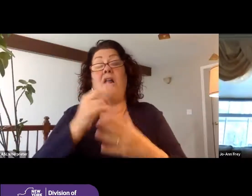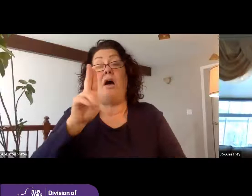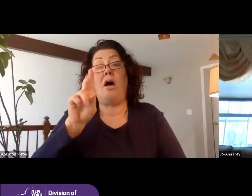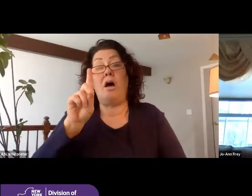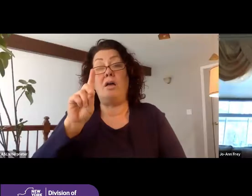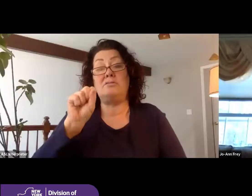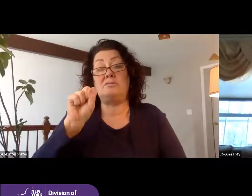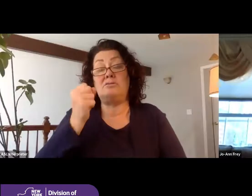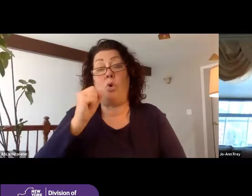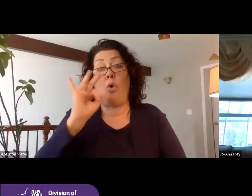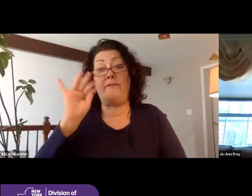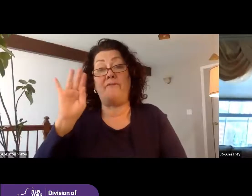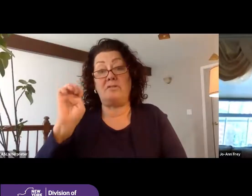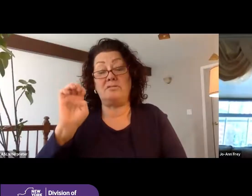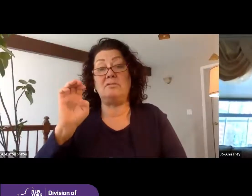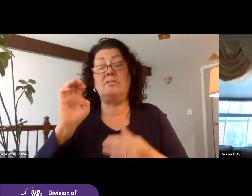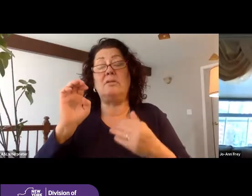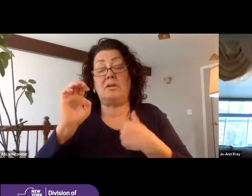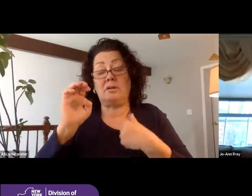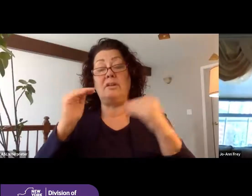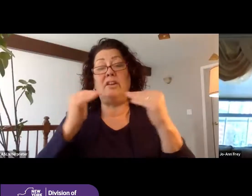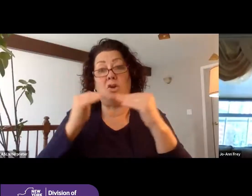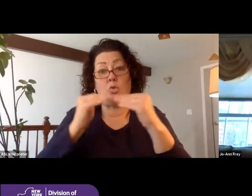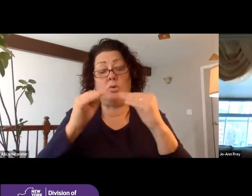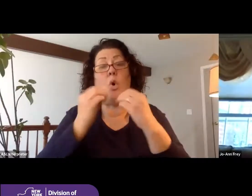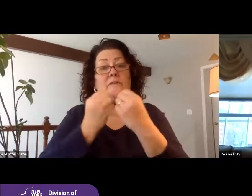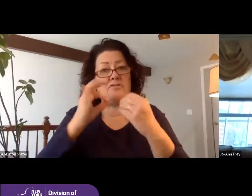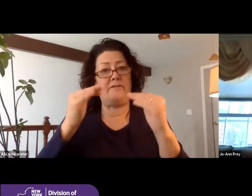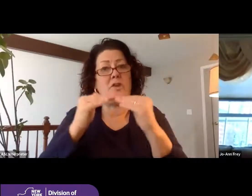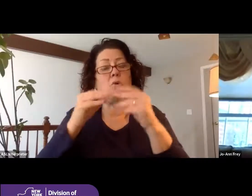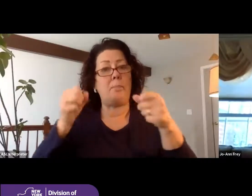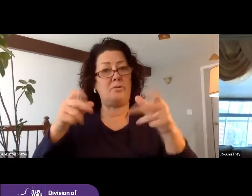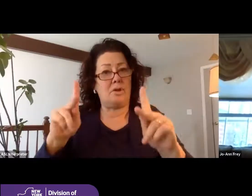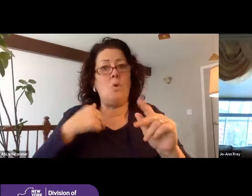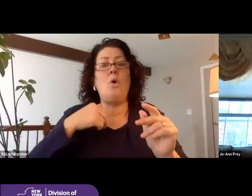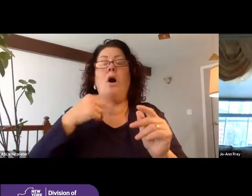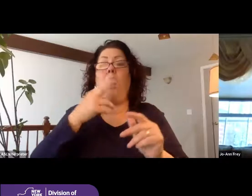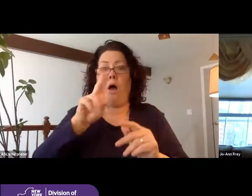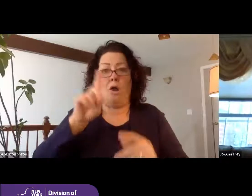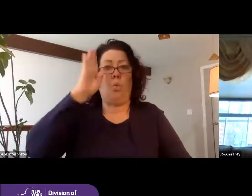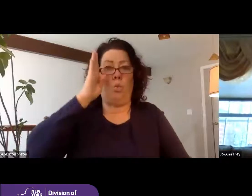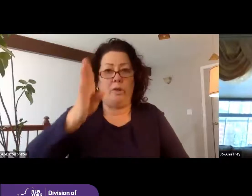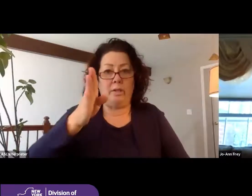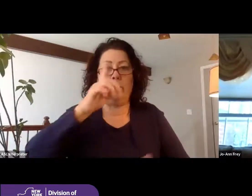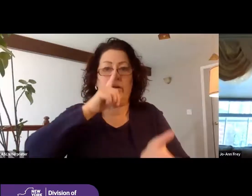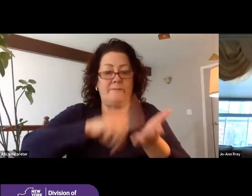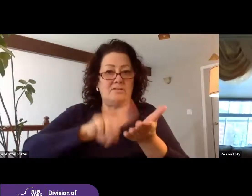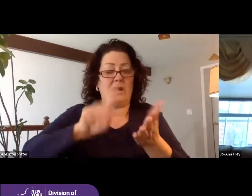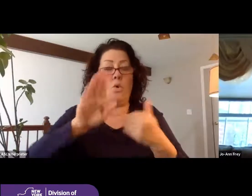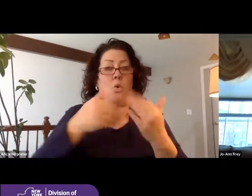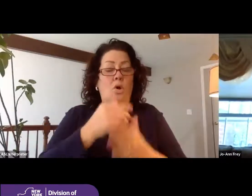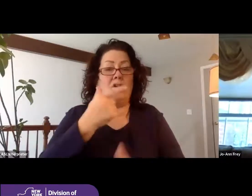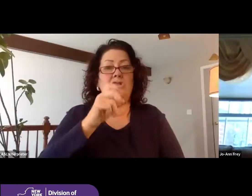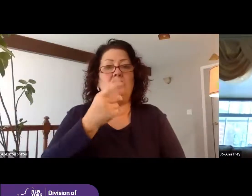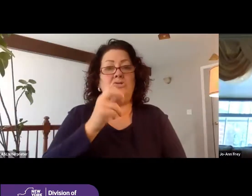Fair Housing and Equal Opportunity will investigate all jurisdictional complaints of discrimination because of gender identity